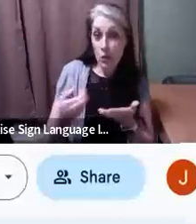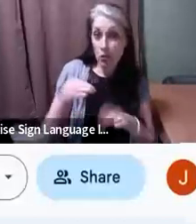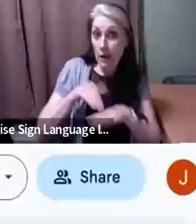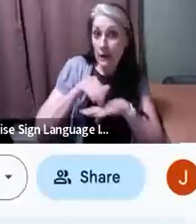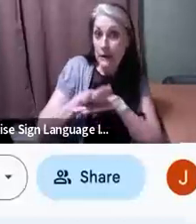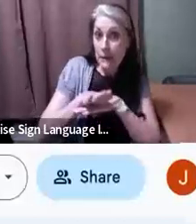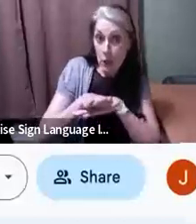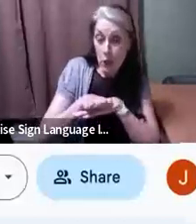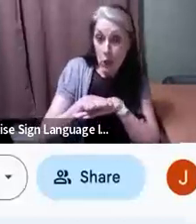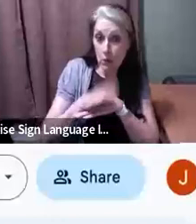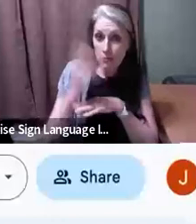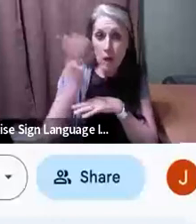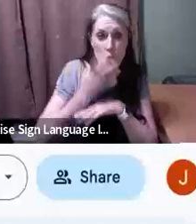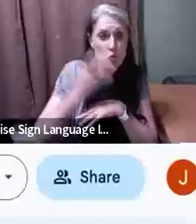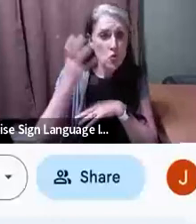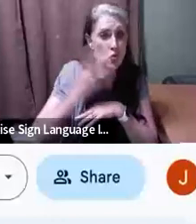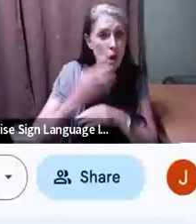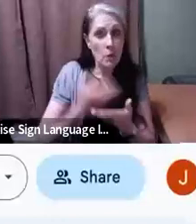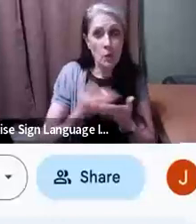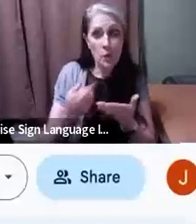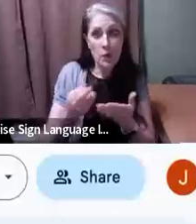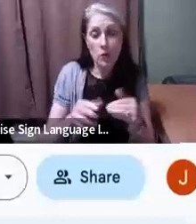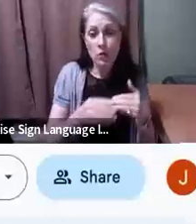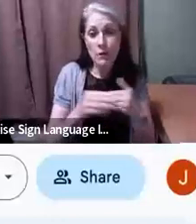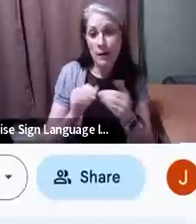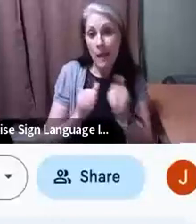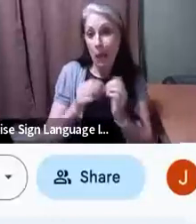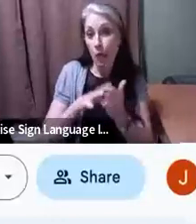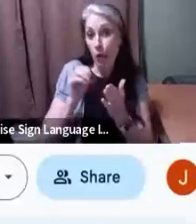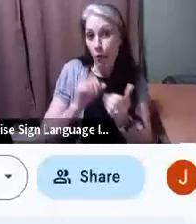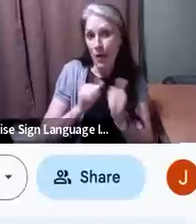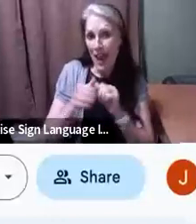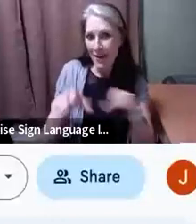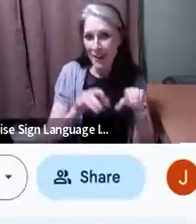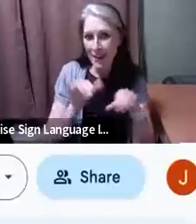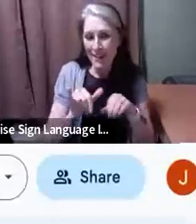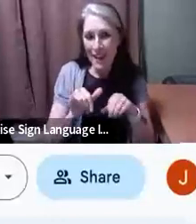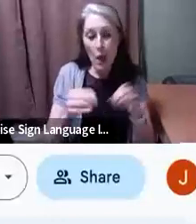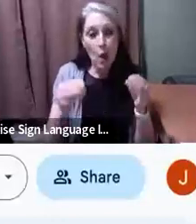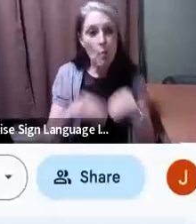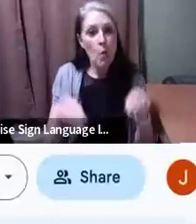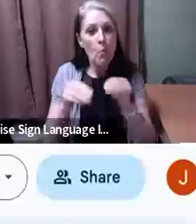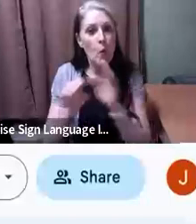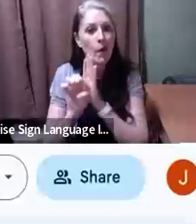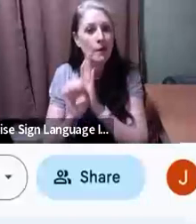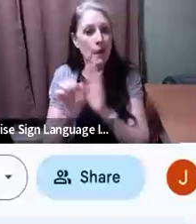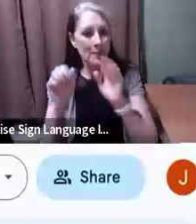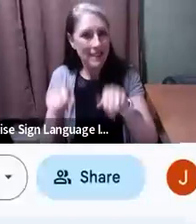you an incredible resource guide to how to learn how to do it, and more examples of it.